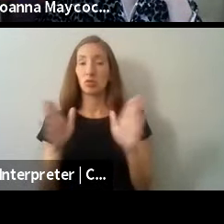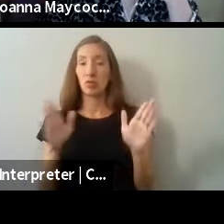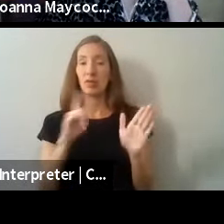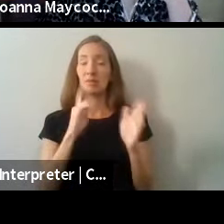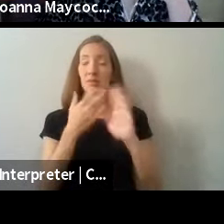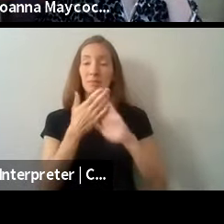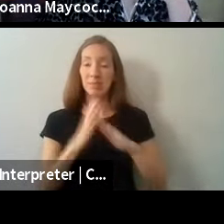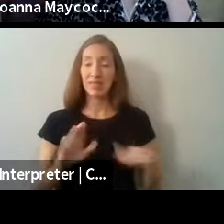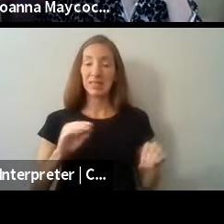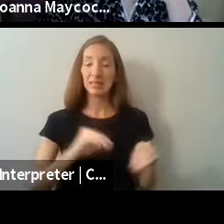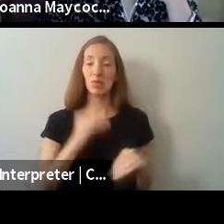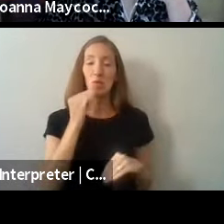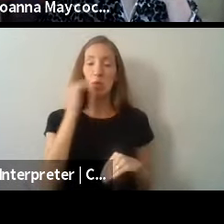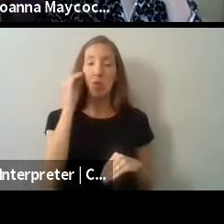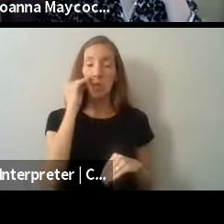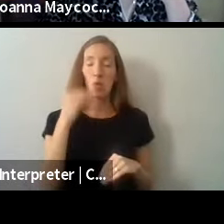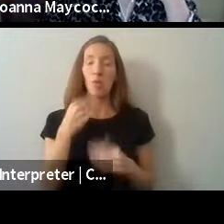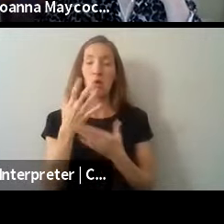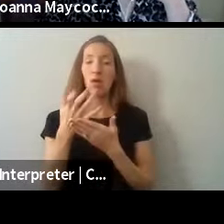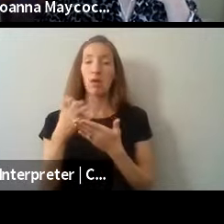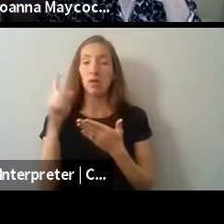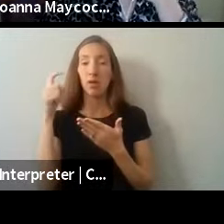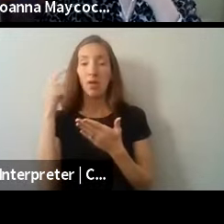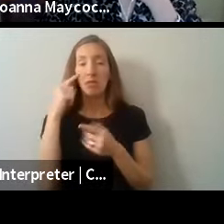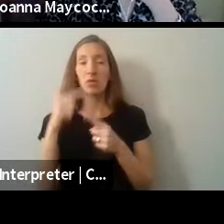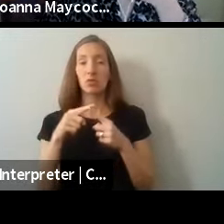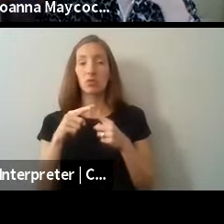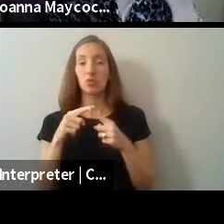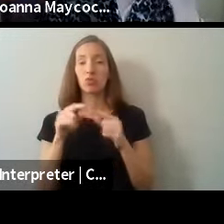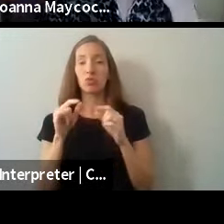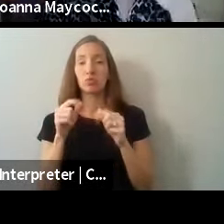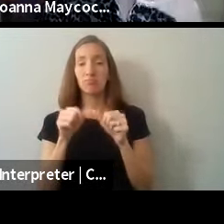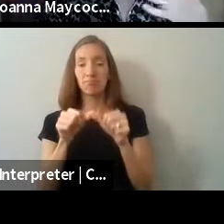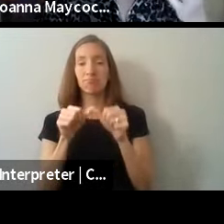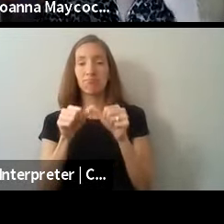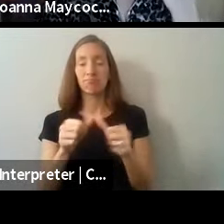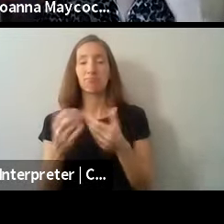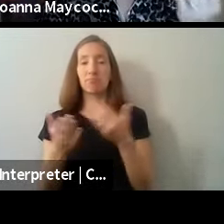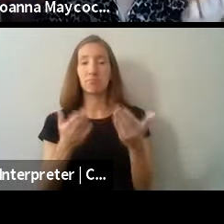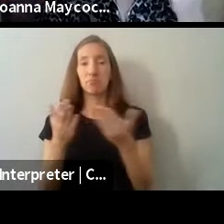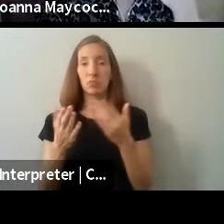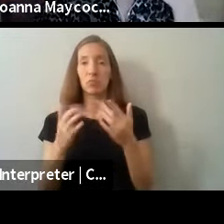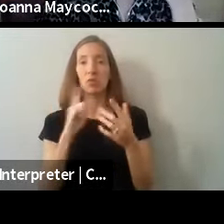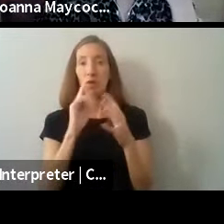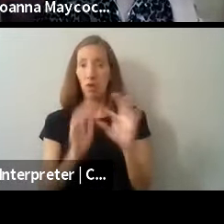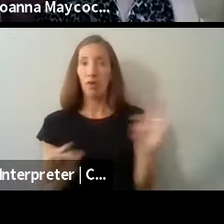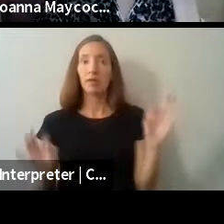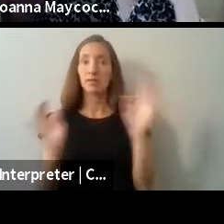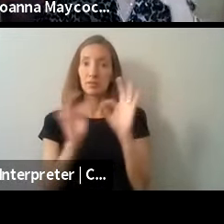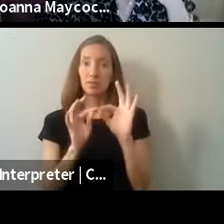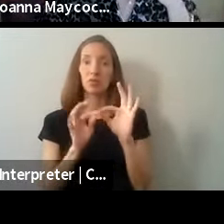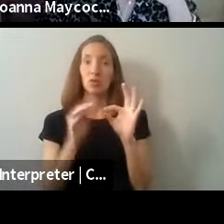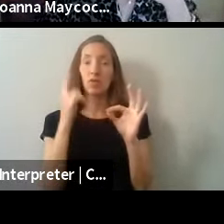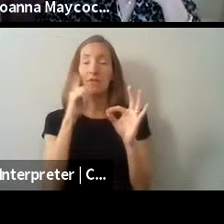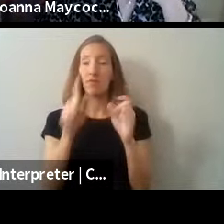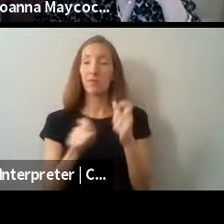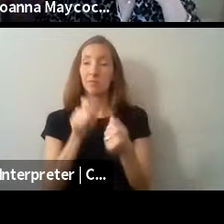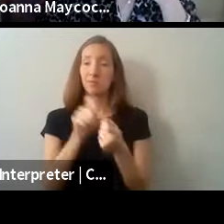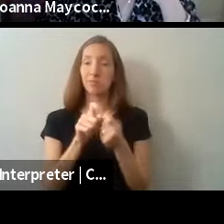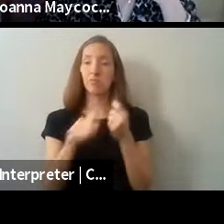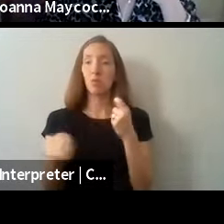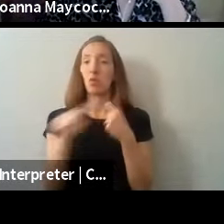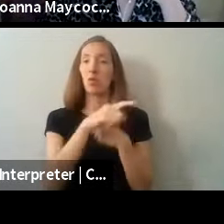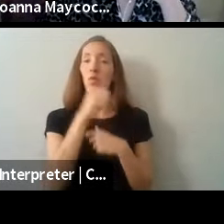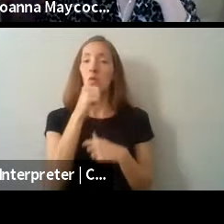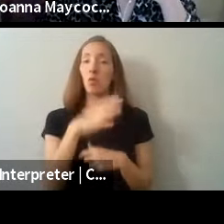urged governments to retain services as essential ones, particularly for those women and